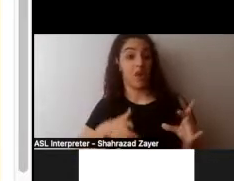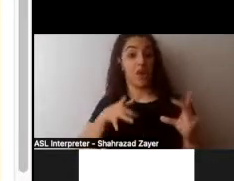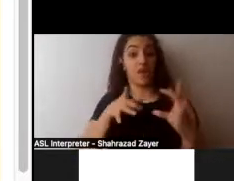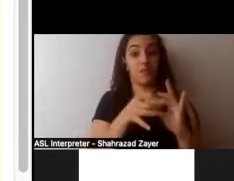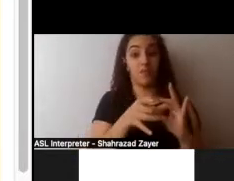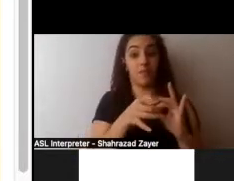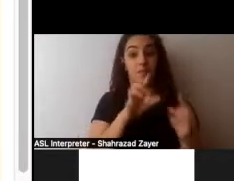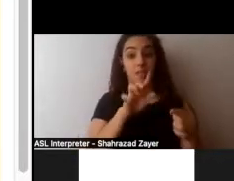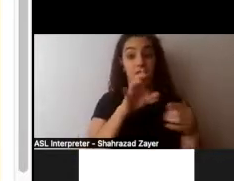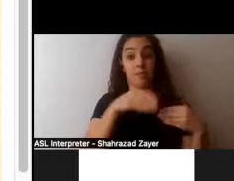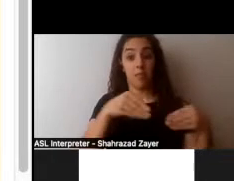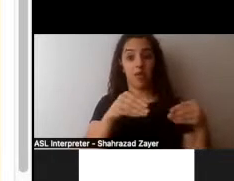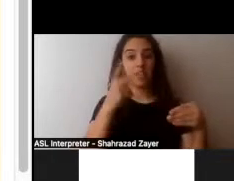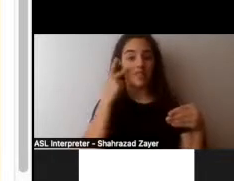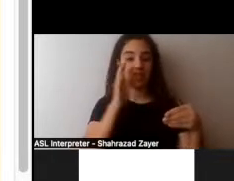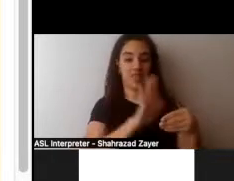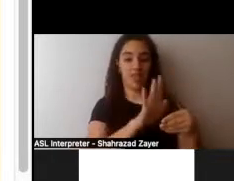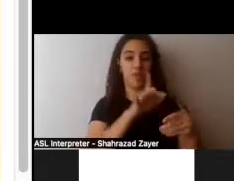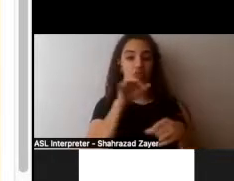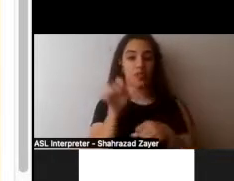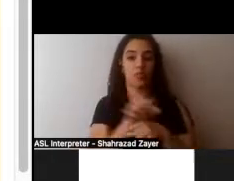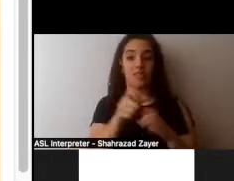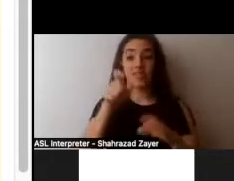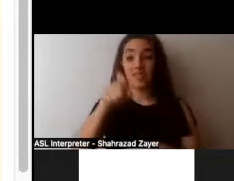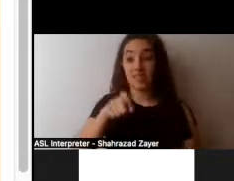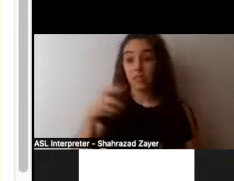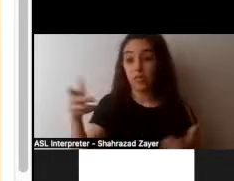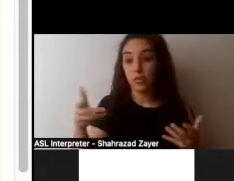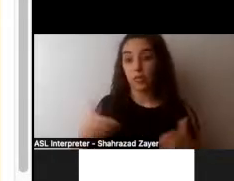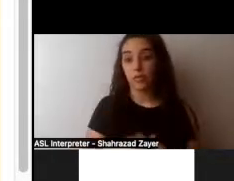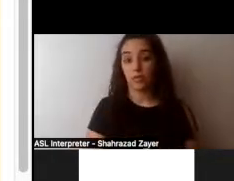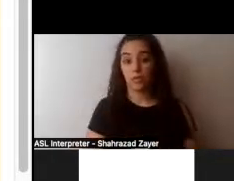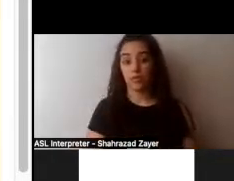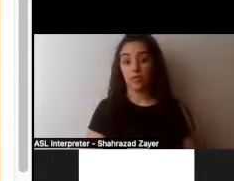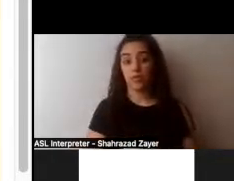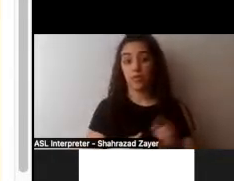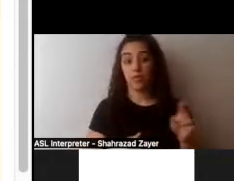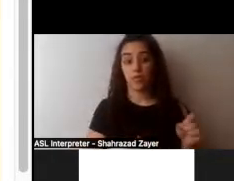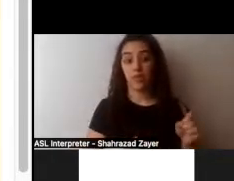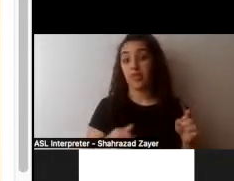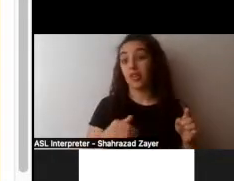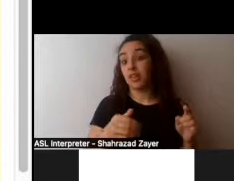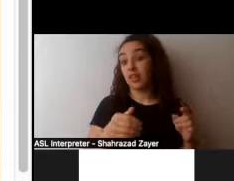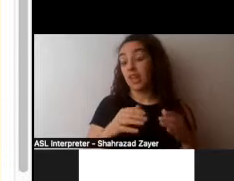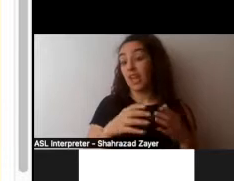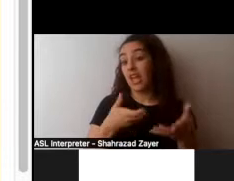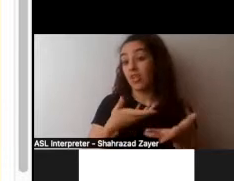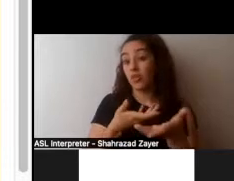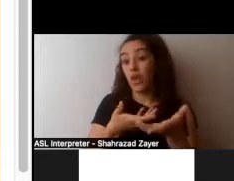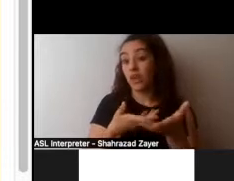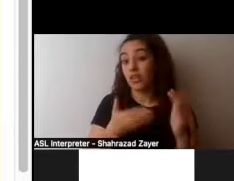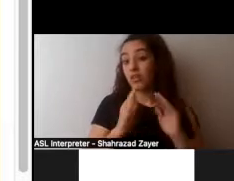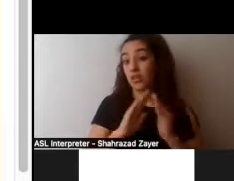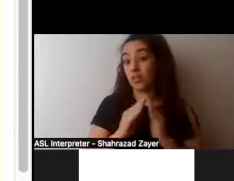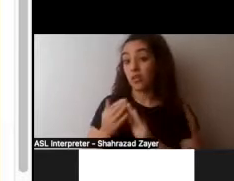actual needs. Aged care is a web of interconnected community and social networks and different levels